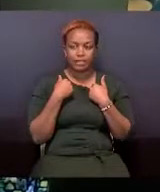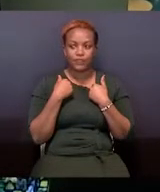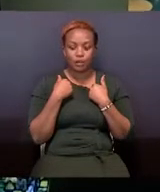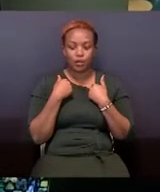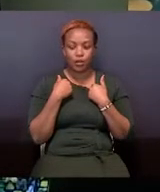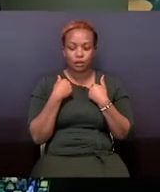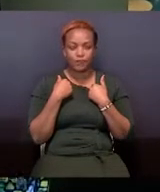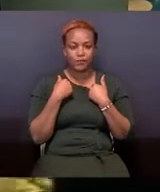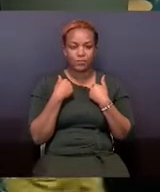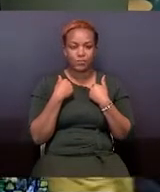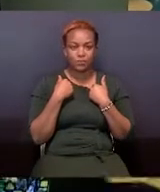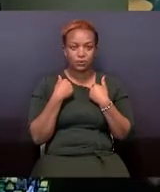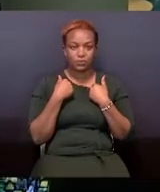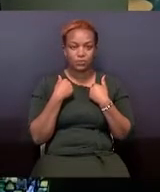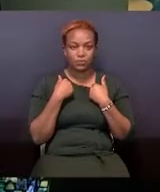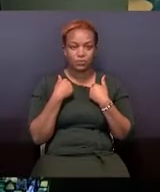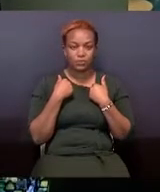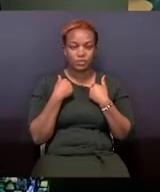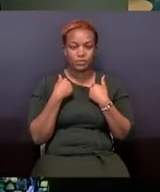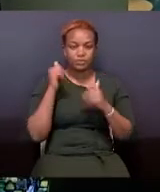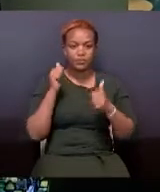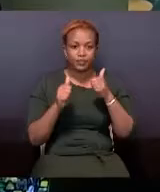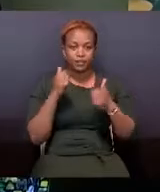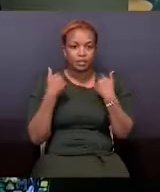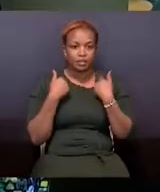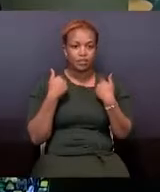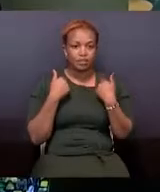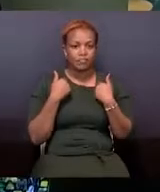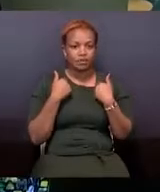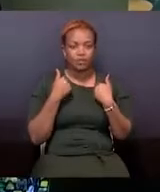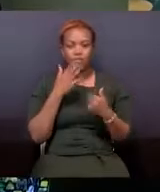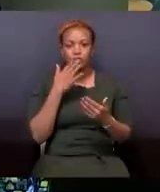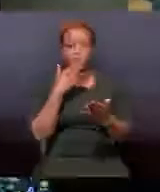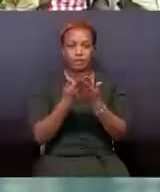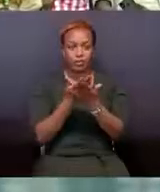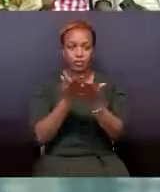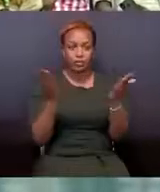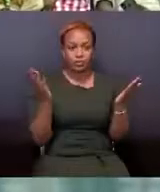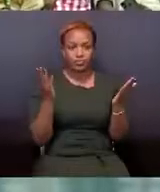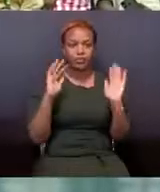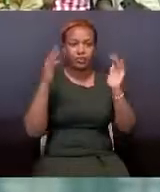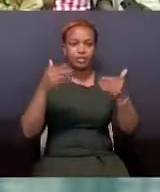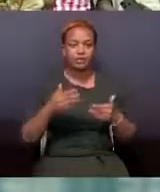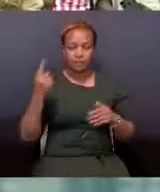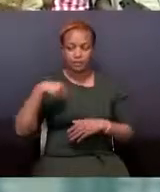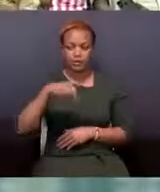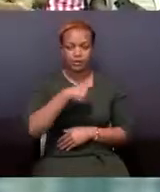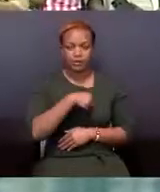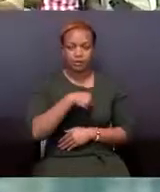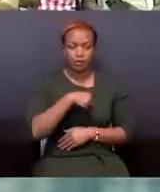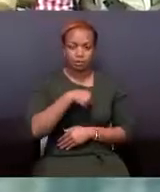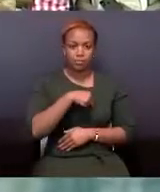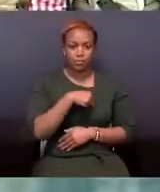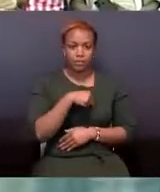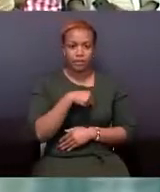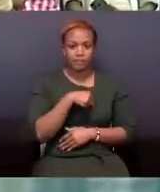His Excellency, on behalf of the legends, we want to thank you for receiving us in this